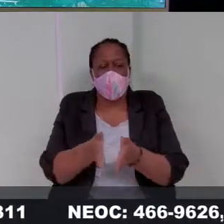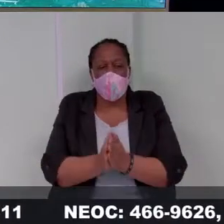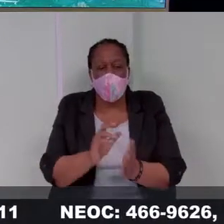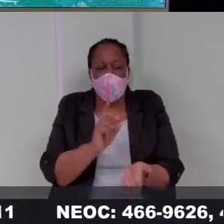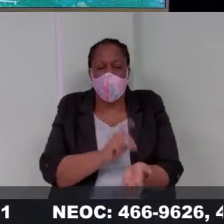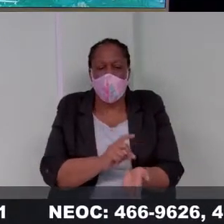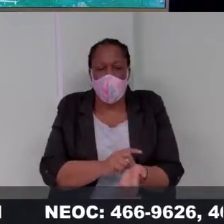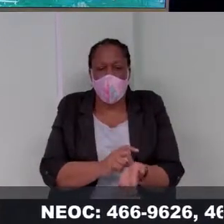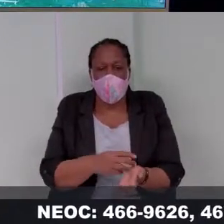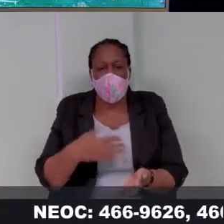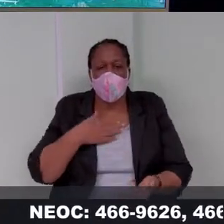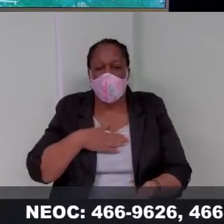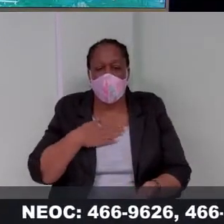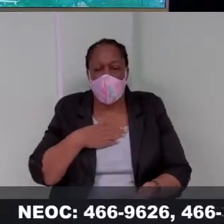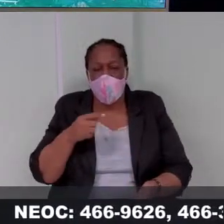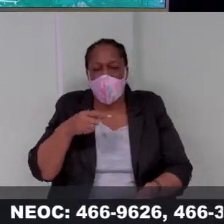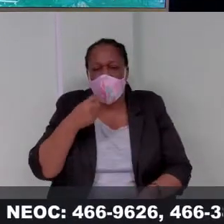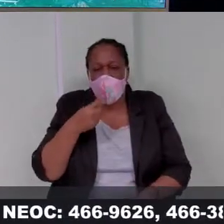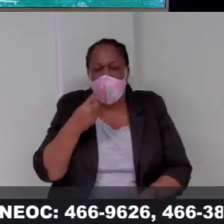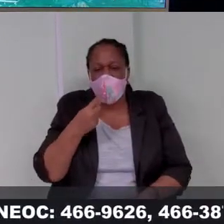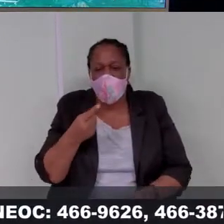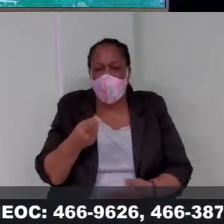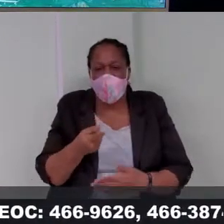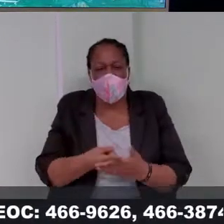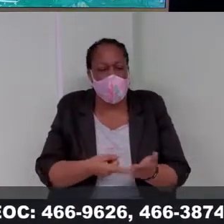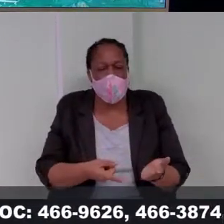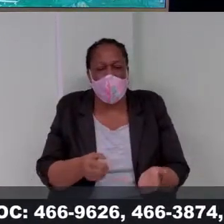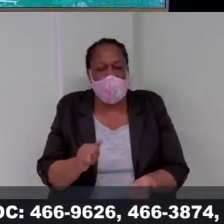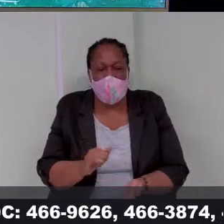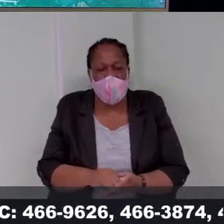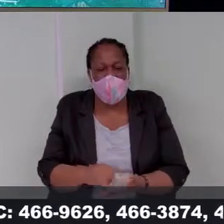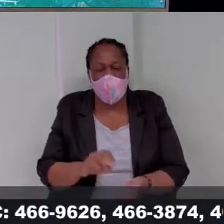understand and be clear how we will benefit?